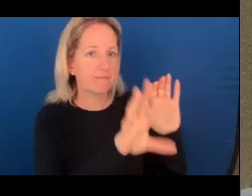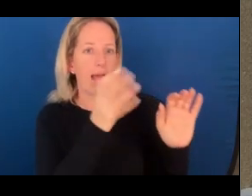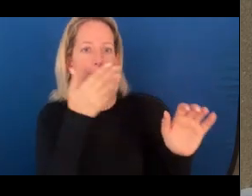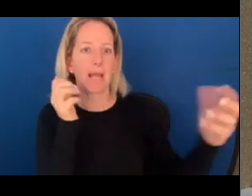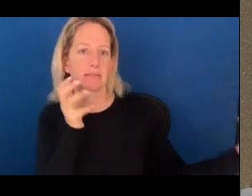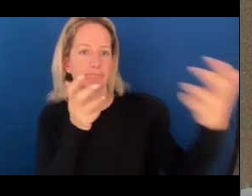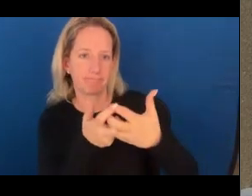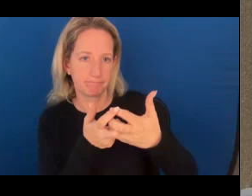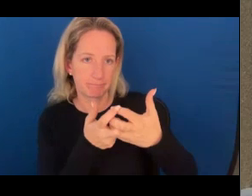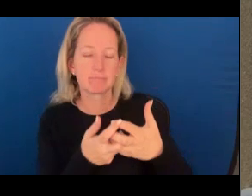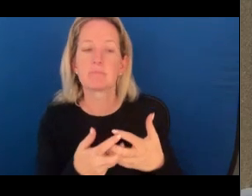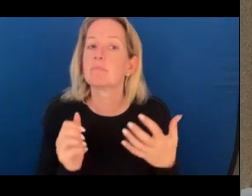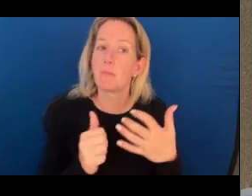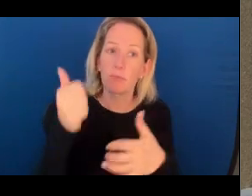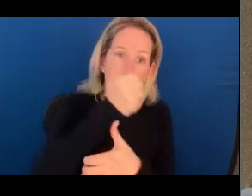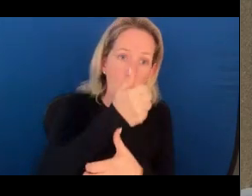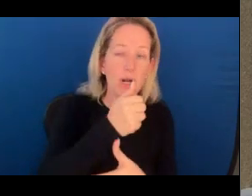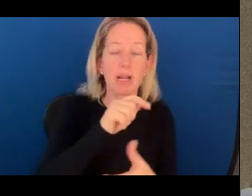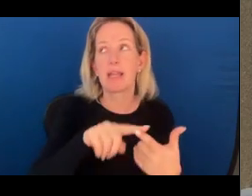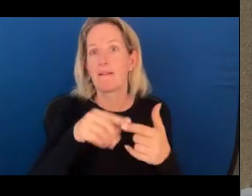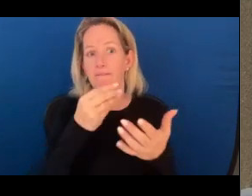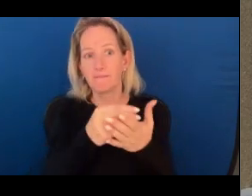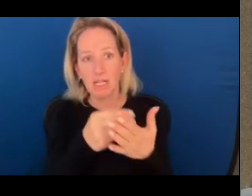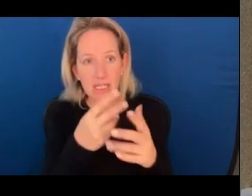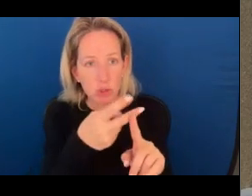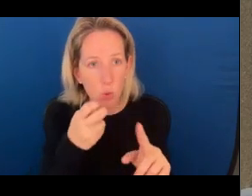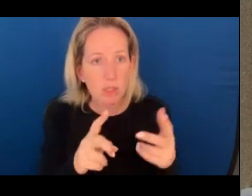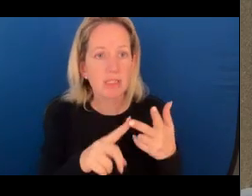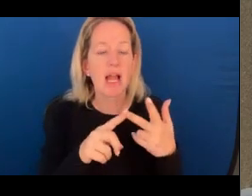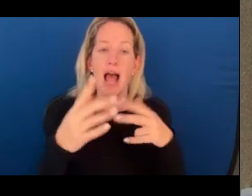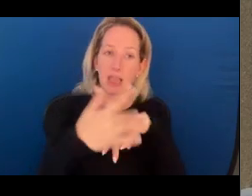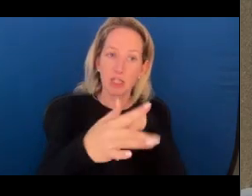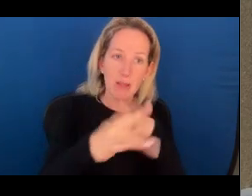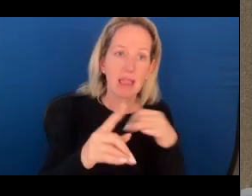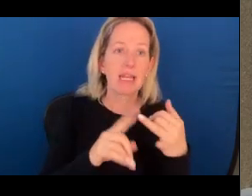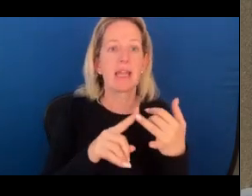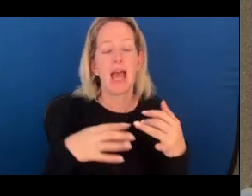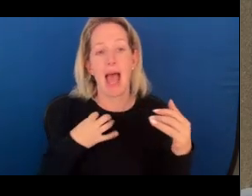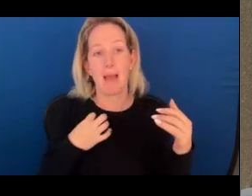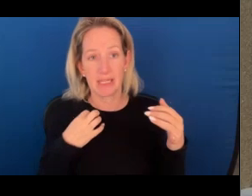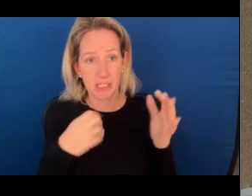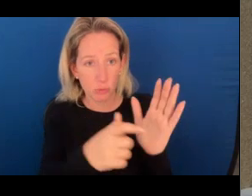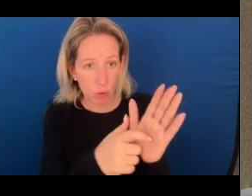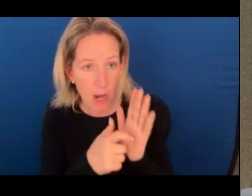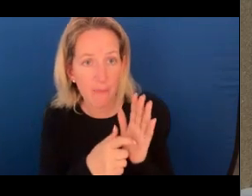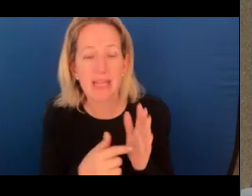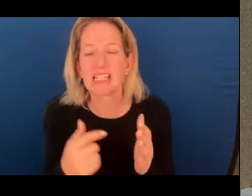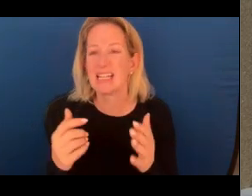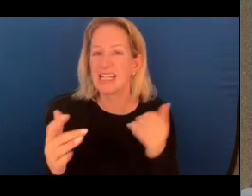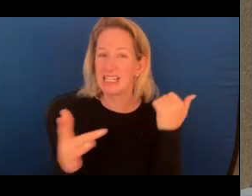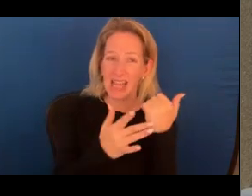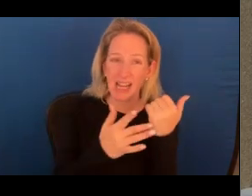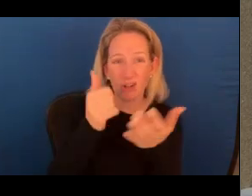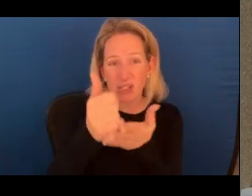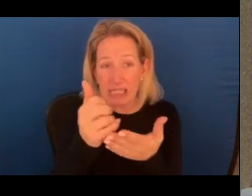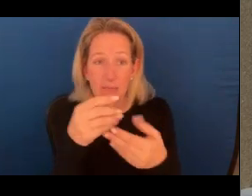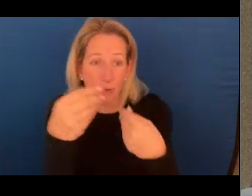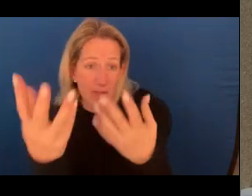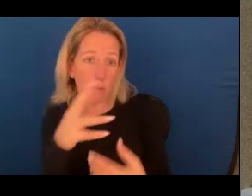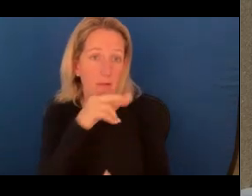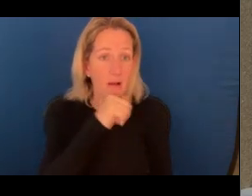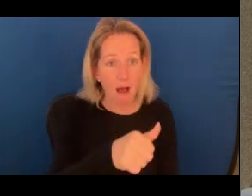priority, the funding source, eligibility, application requirements, maybe if there's technical assistance provided or not.